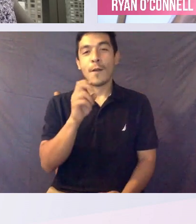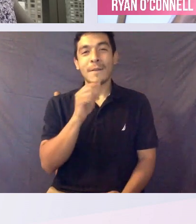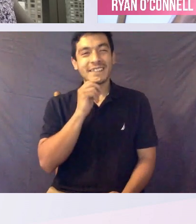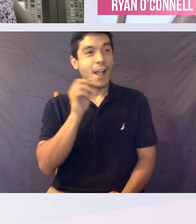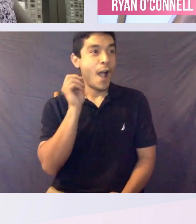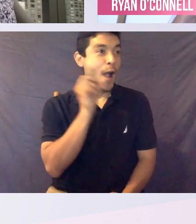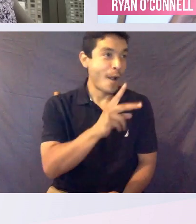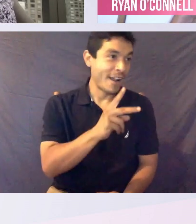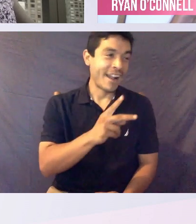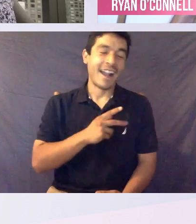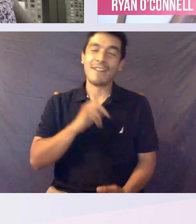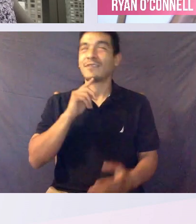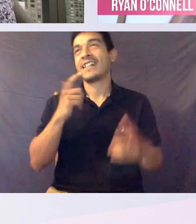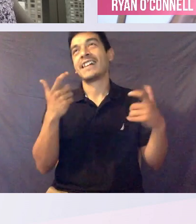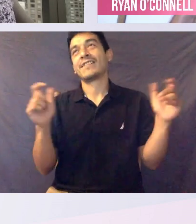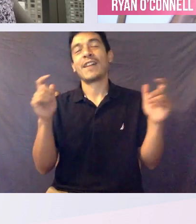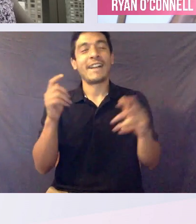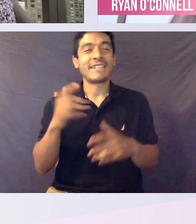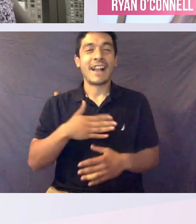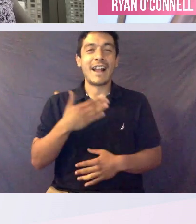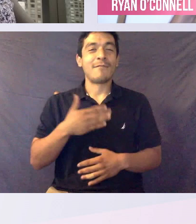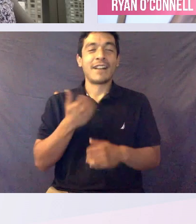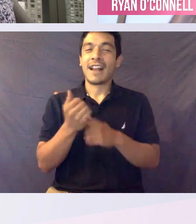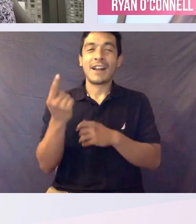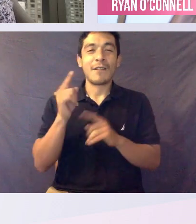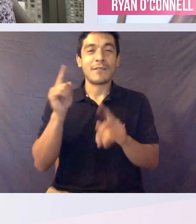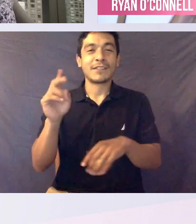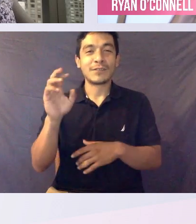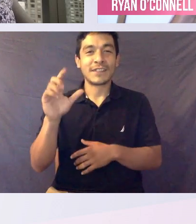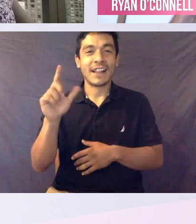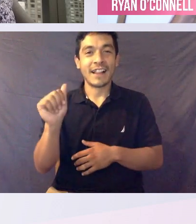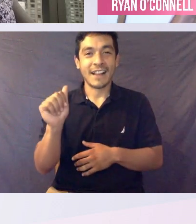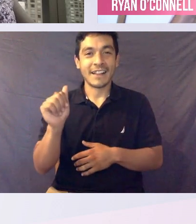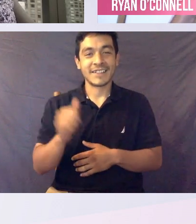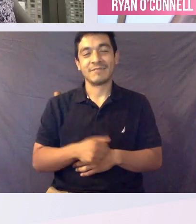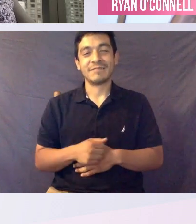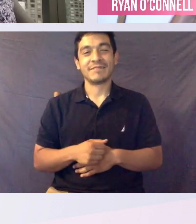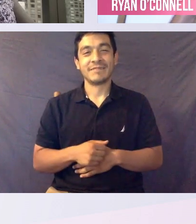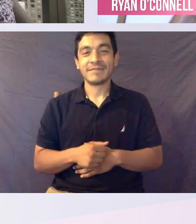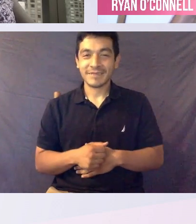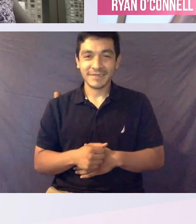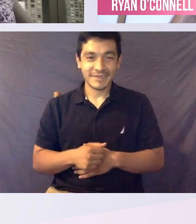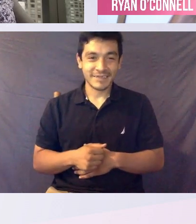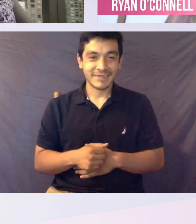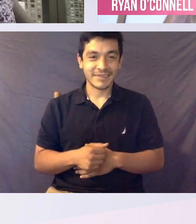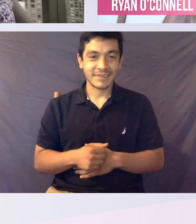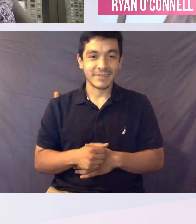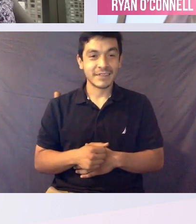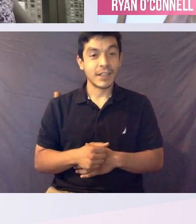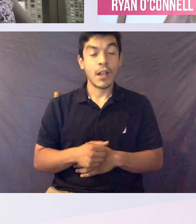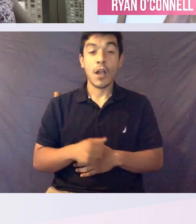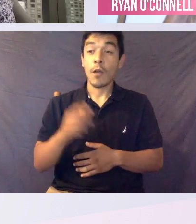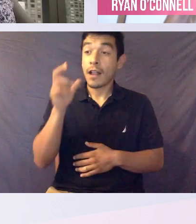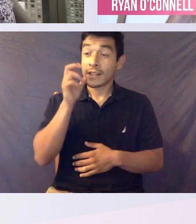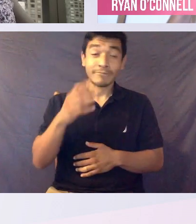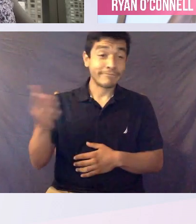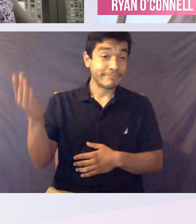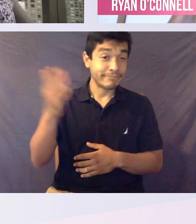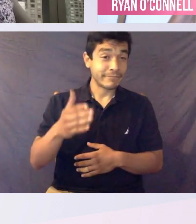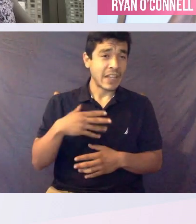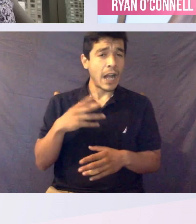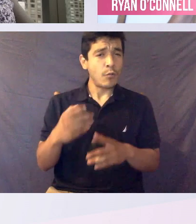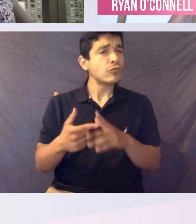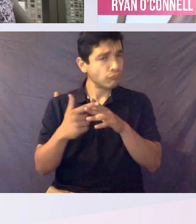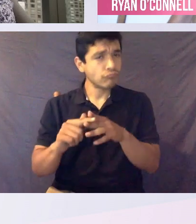big fan of anybody that went to UCLA. I'm a big Bruin fan here. So listen, guys, I want to jump in. I